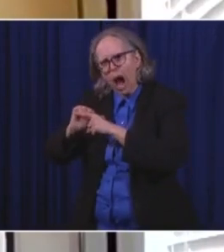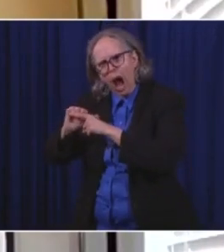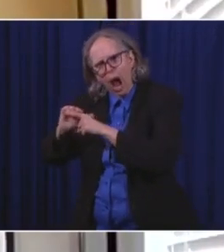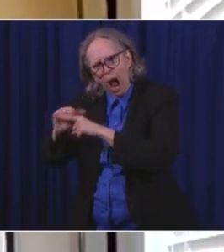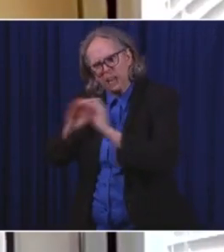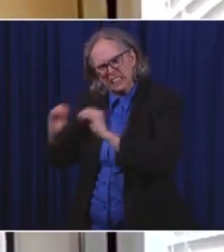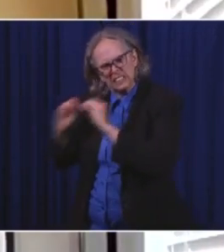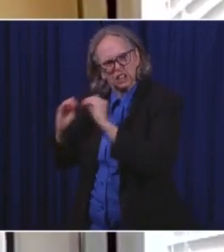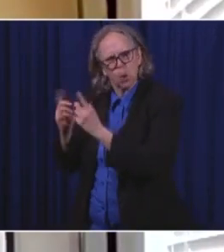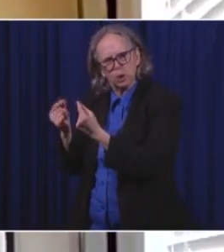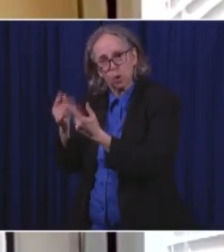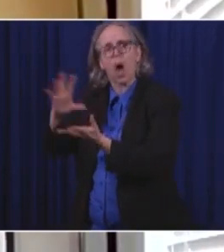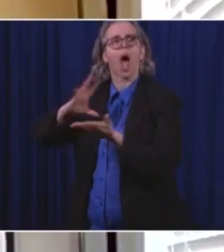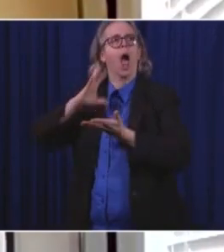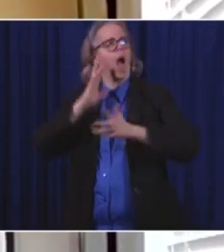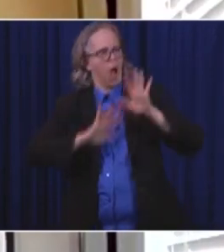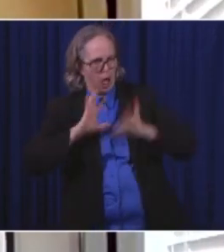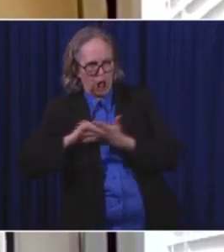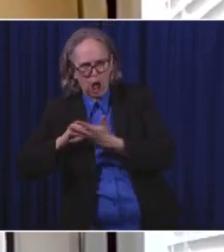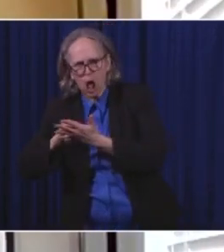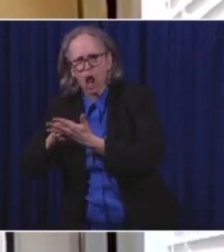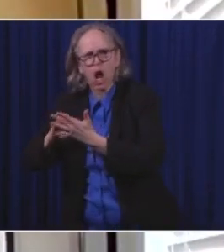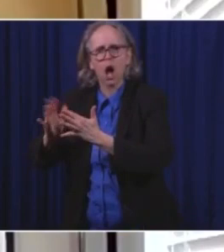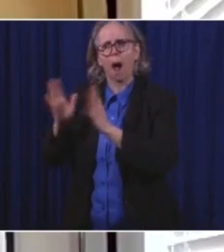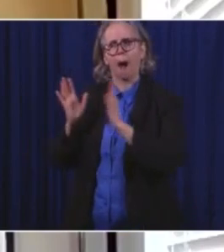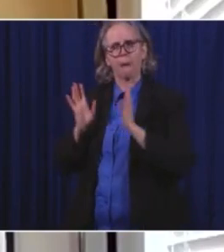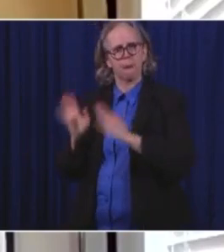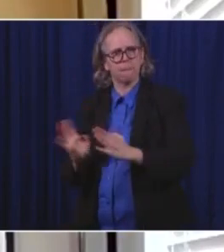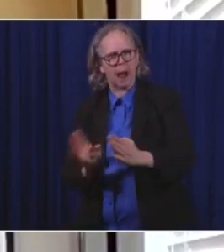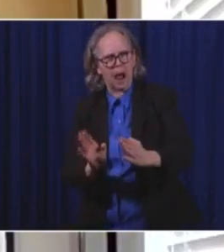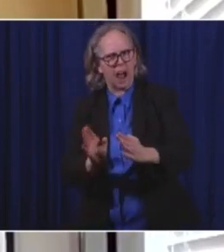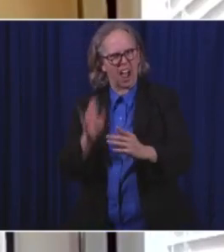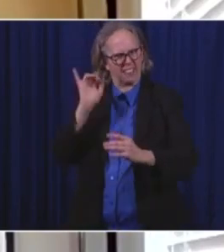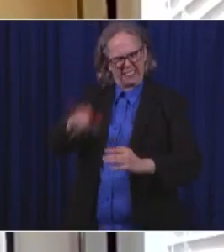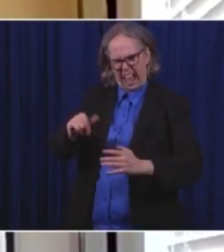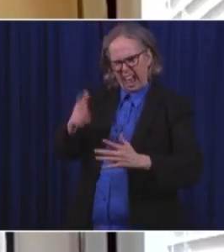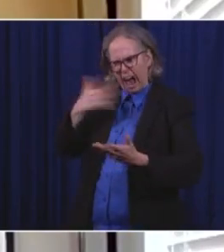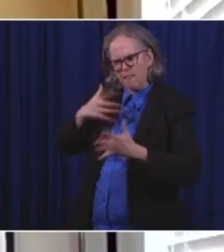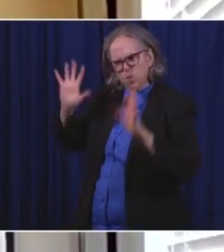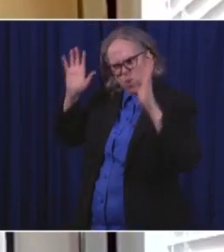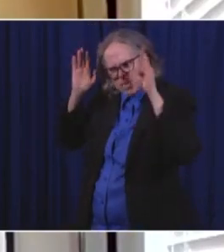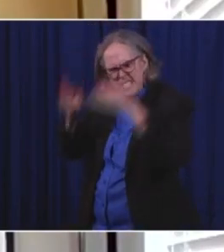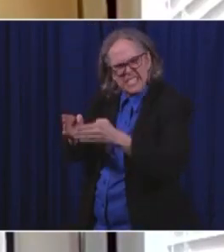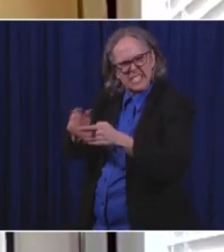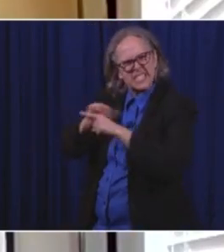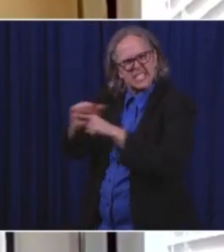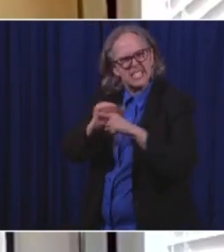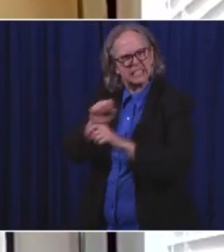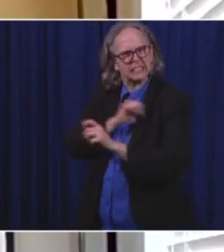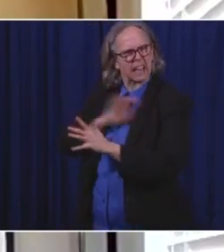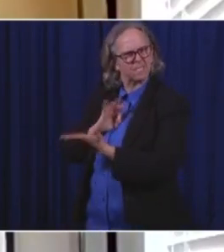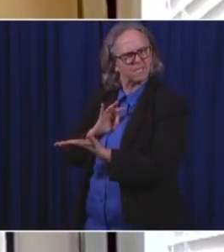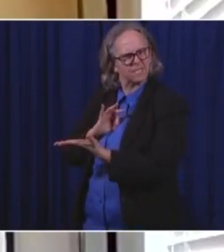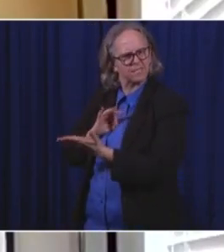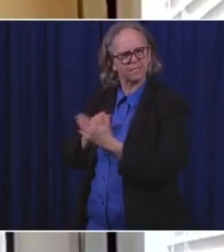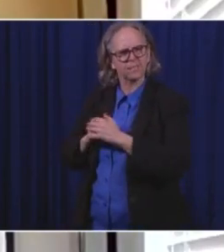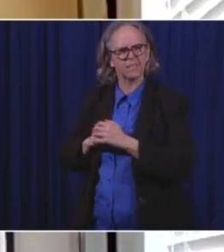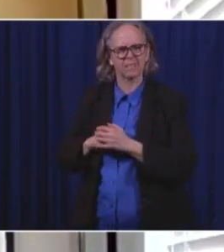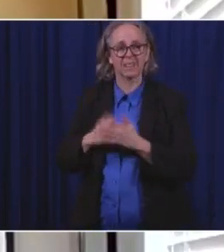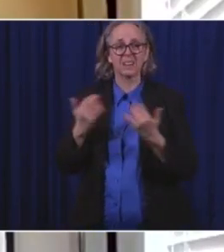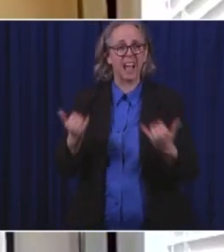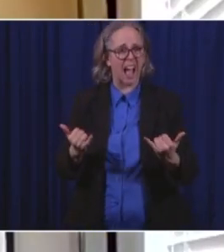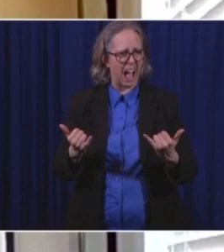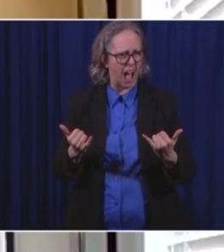lot of training, a lot of preparation, certainly more than can be accomplished in a matter of months.